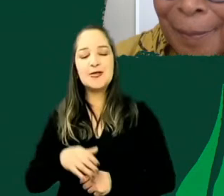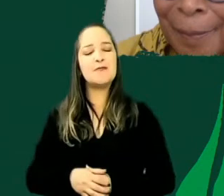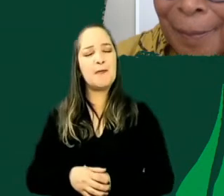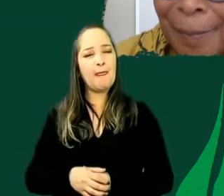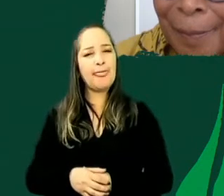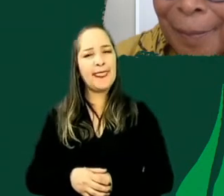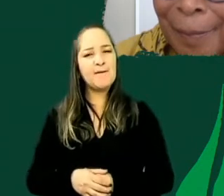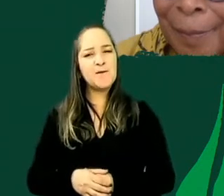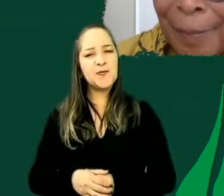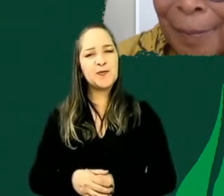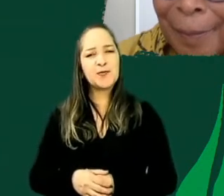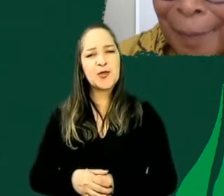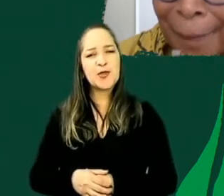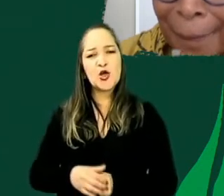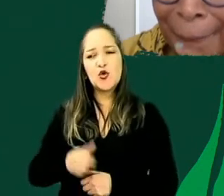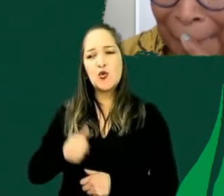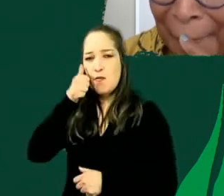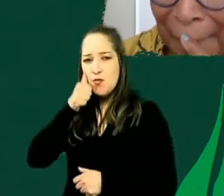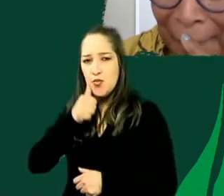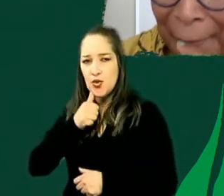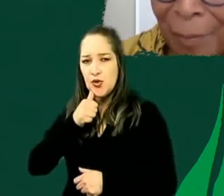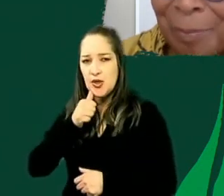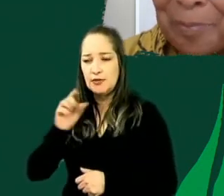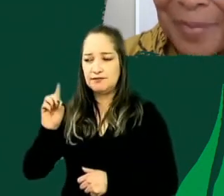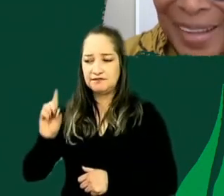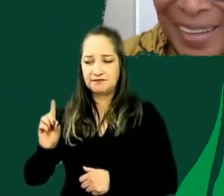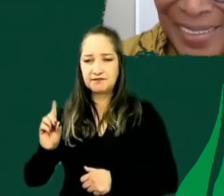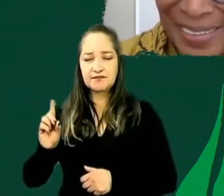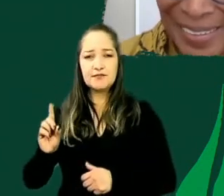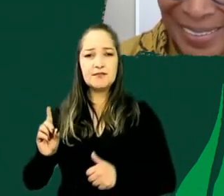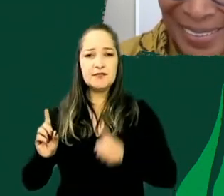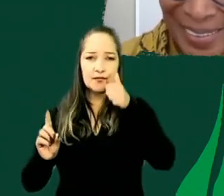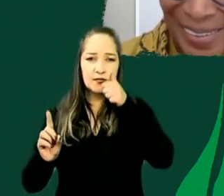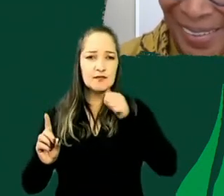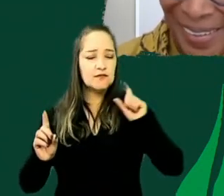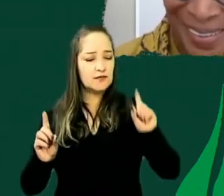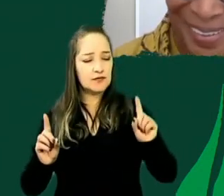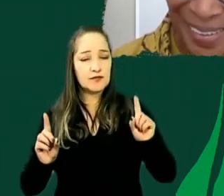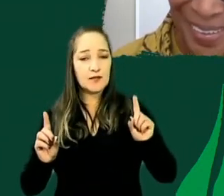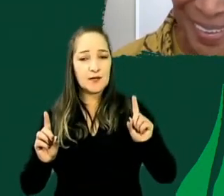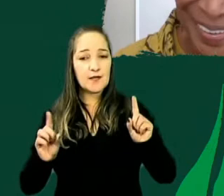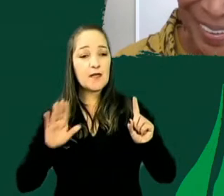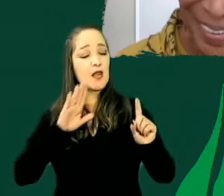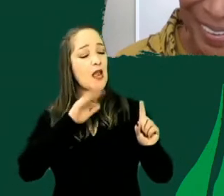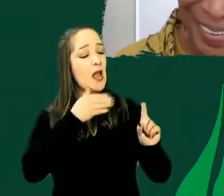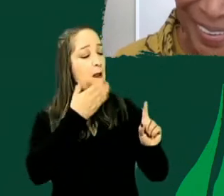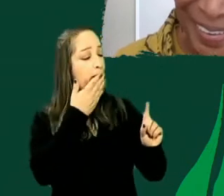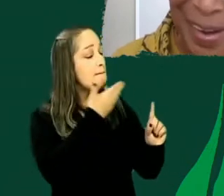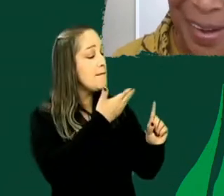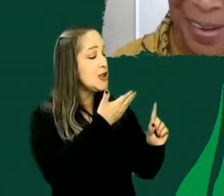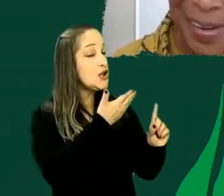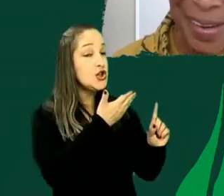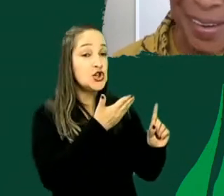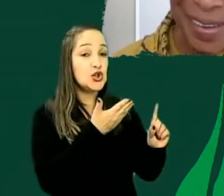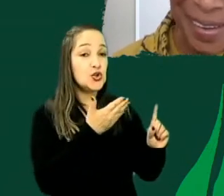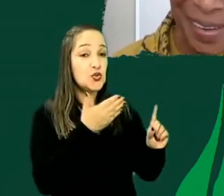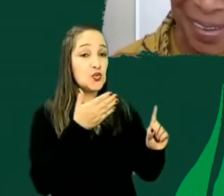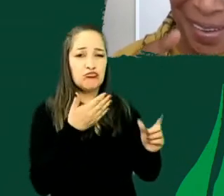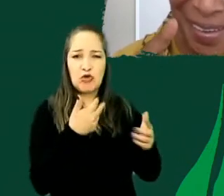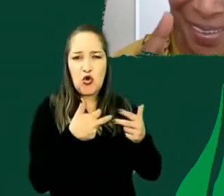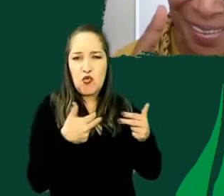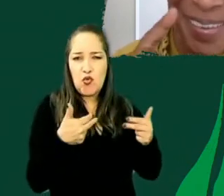woman asked the other woman to get something in the drawer. So from this phrase, Alice